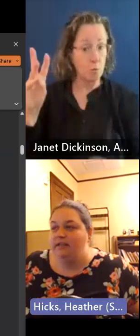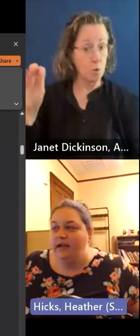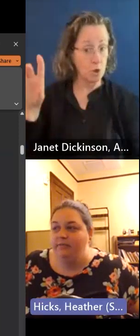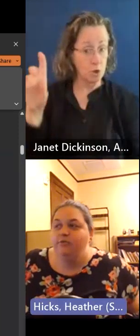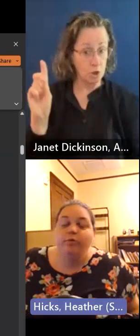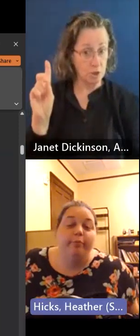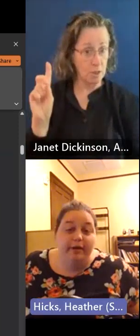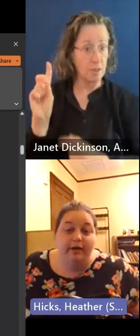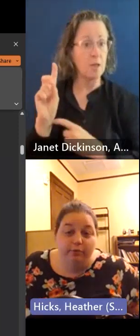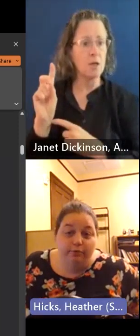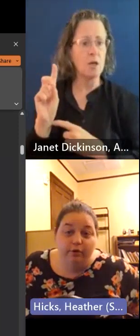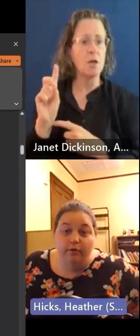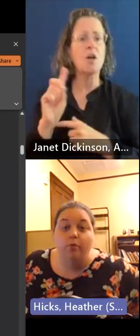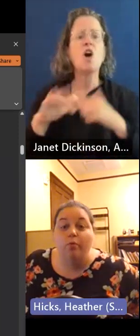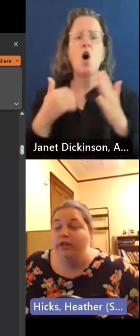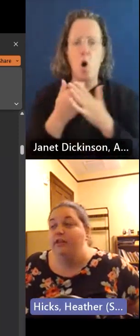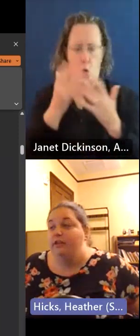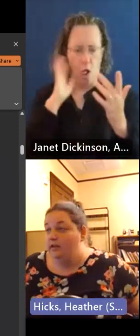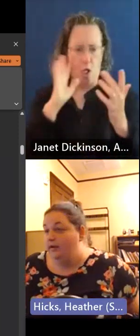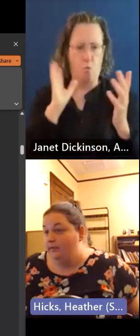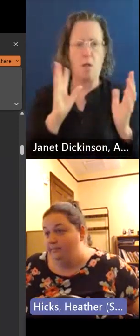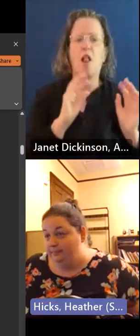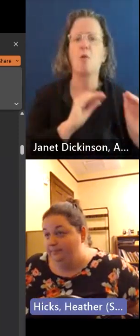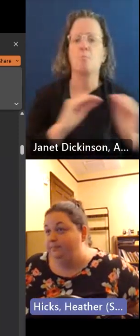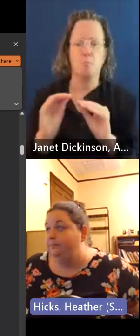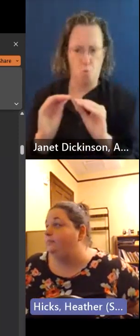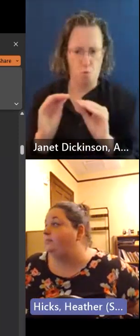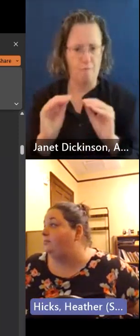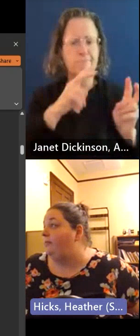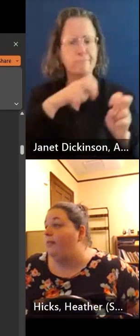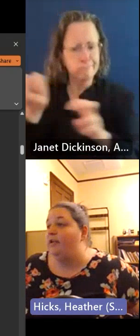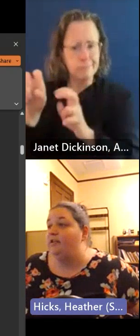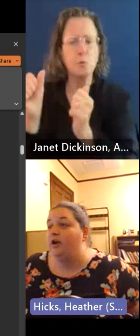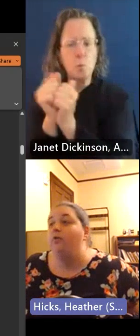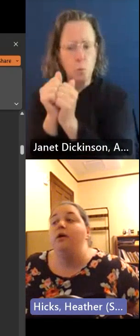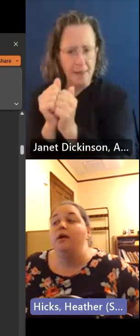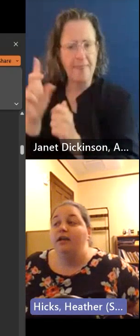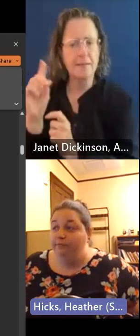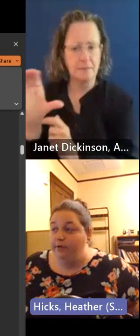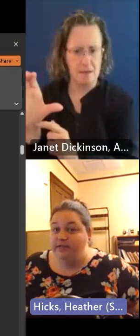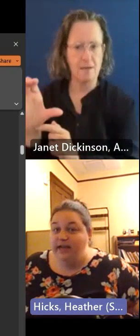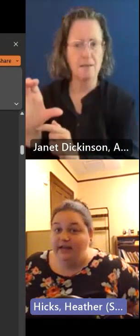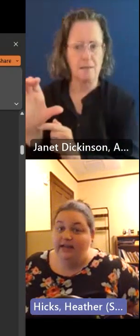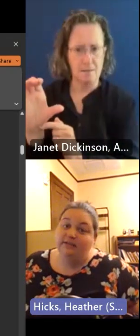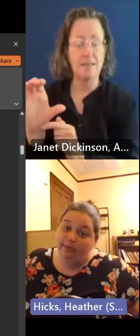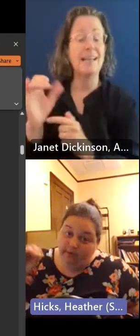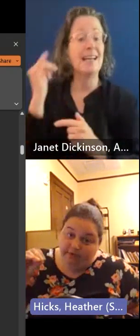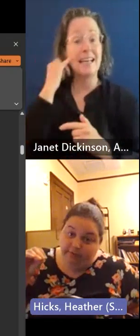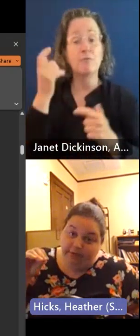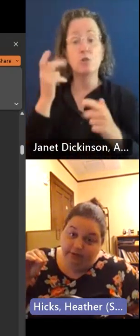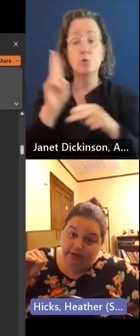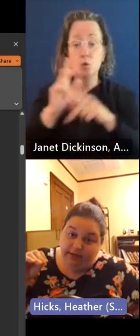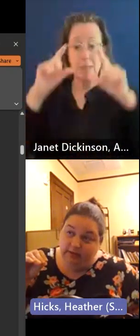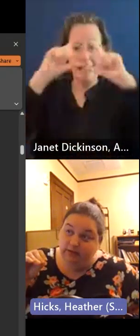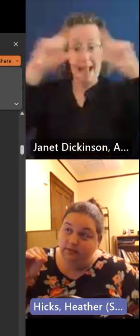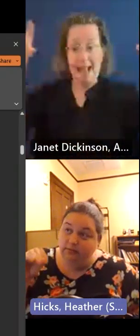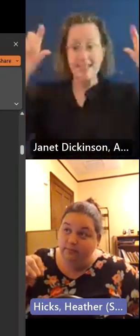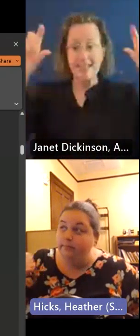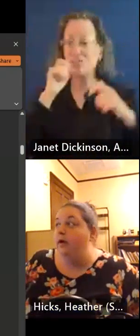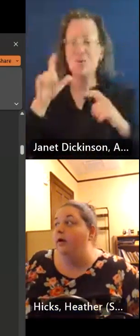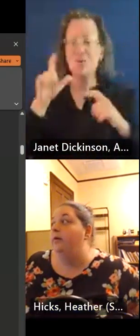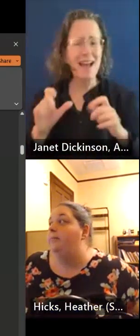all of these items will get moved over with the document. And so if we use headings, we won't have to redo them